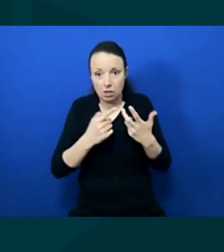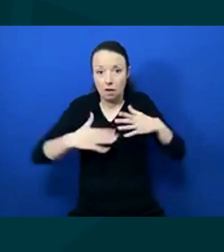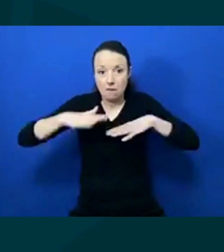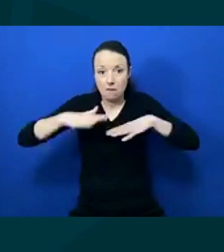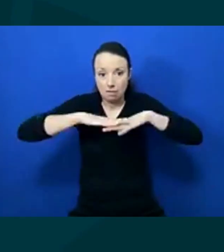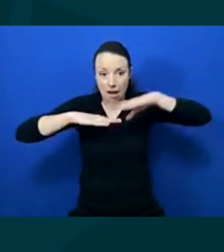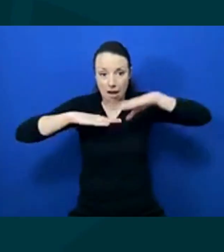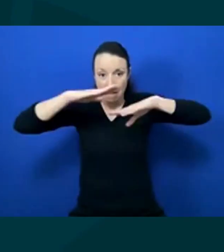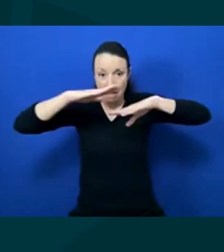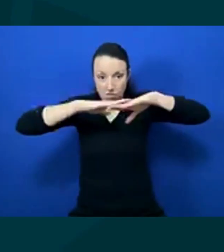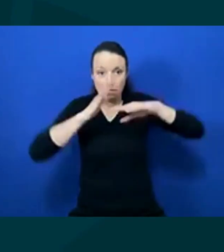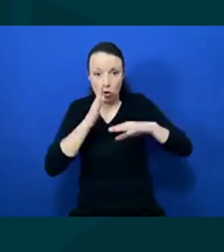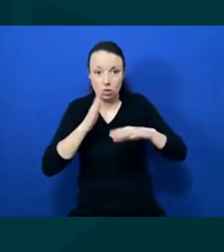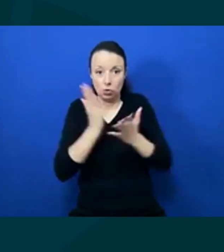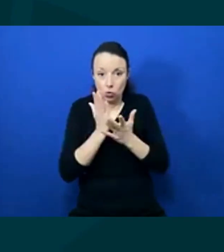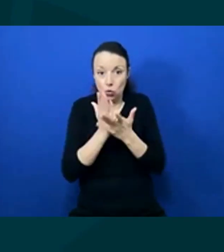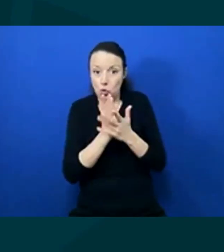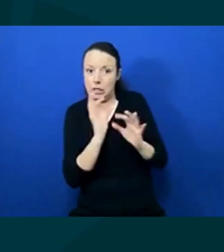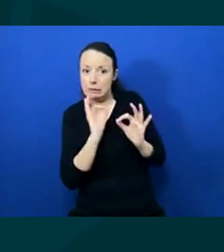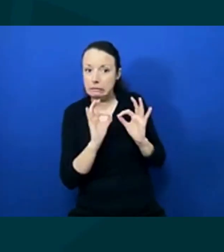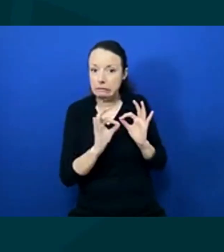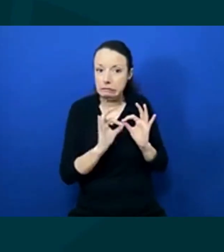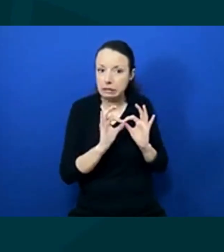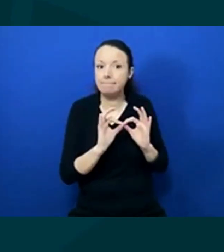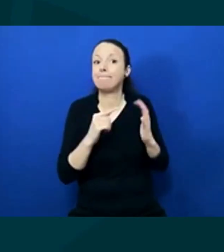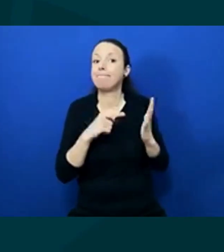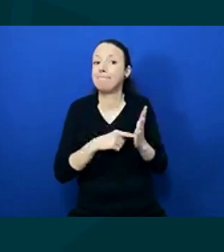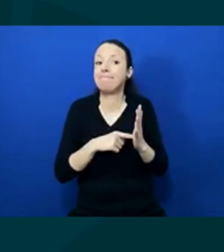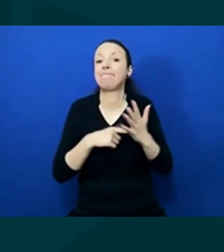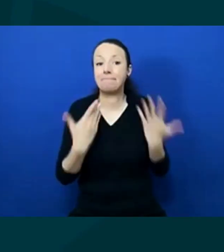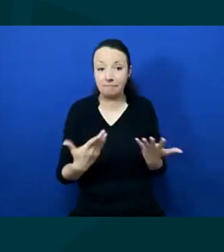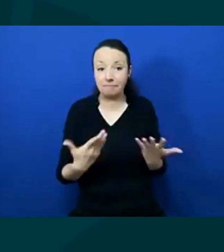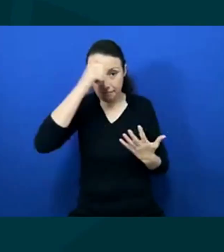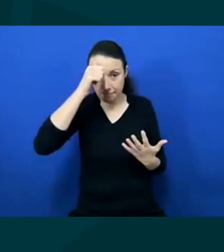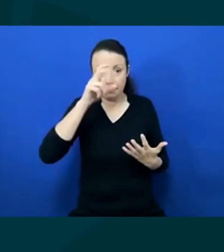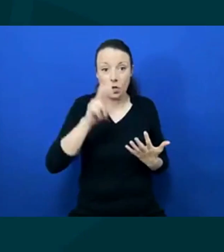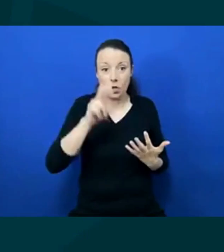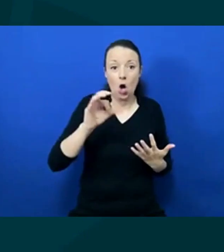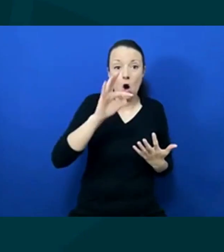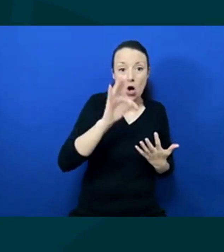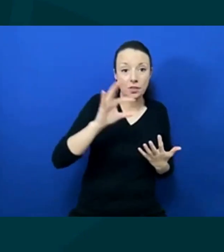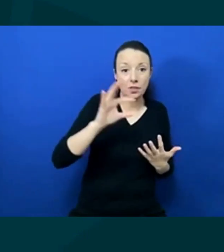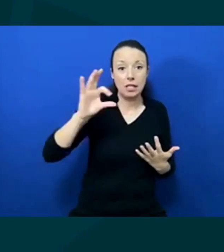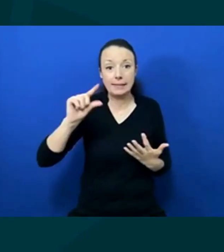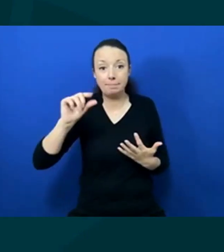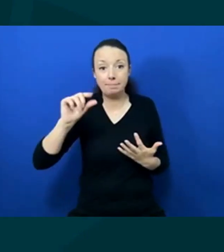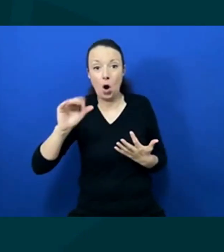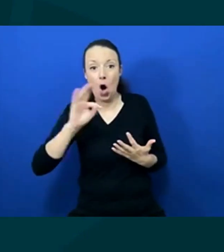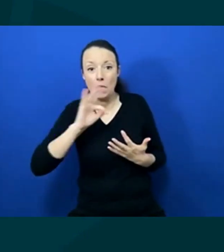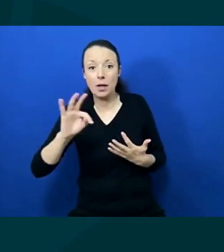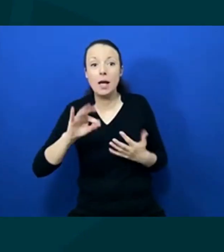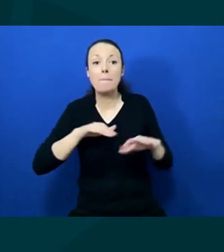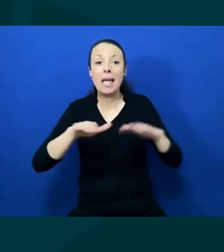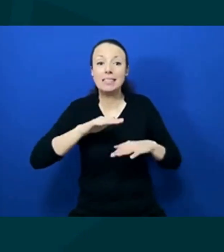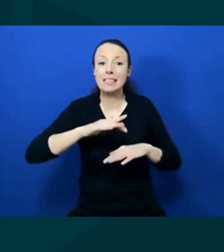only after all these factors, all these layers are introduced on the map, the final